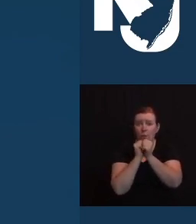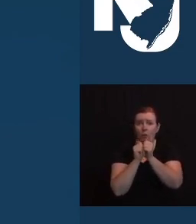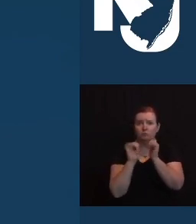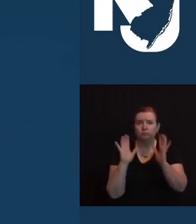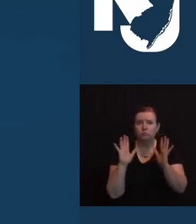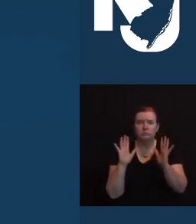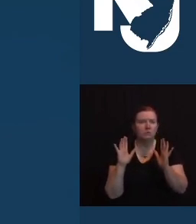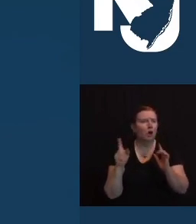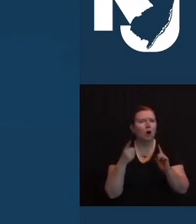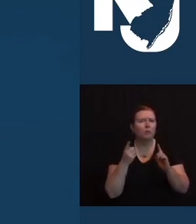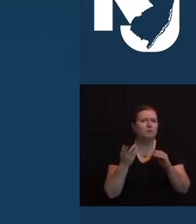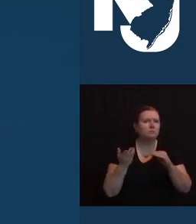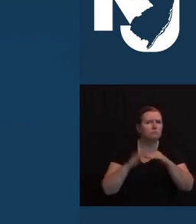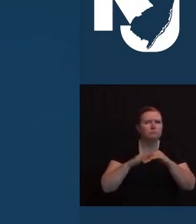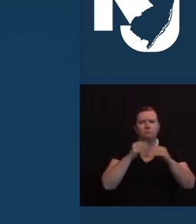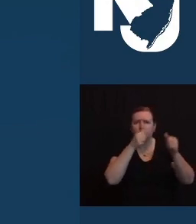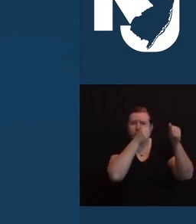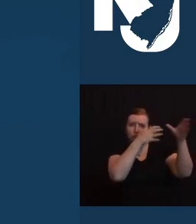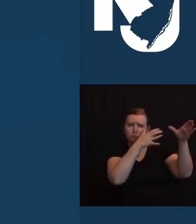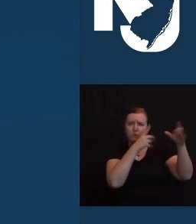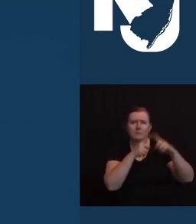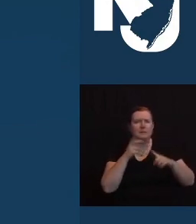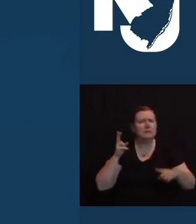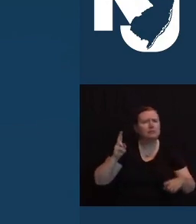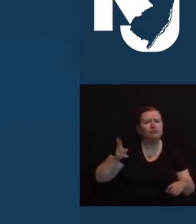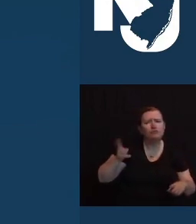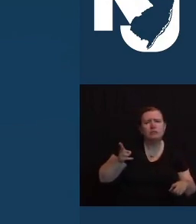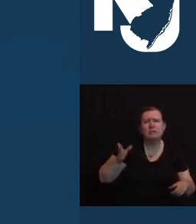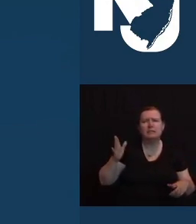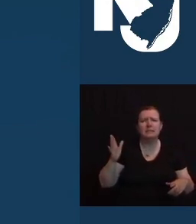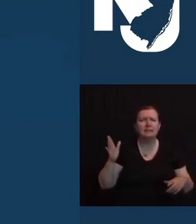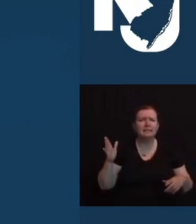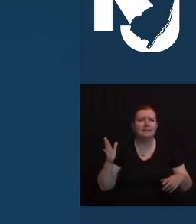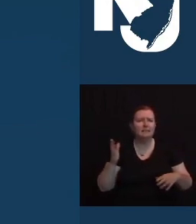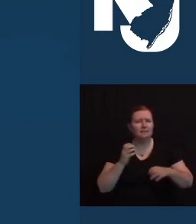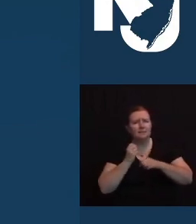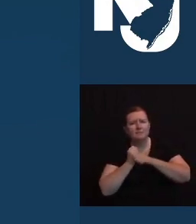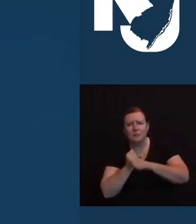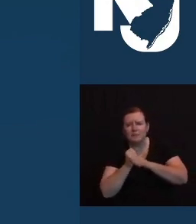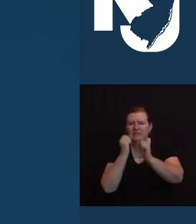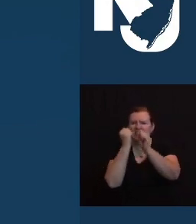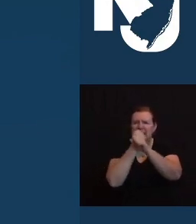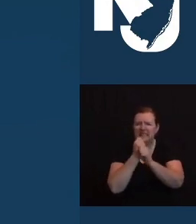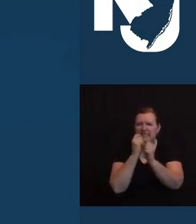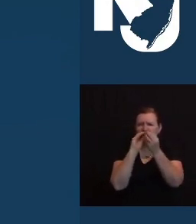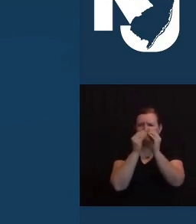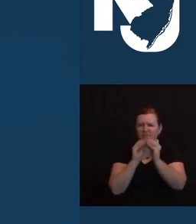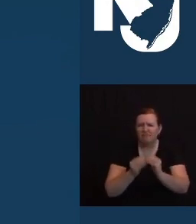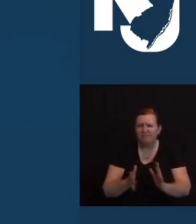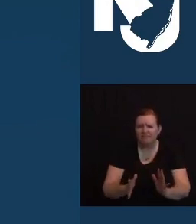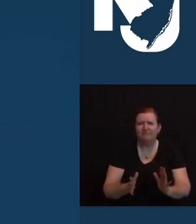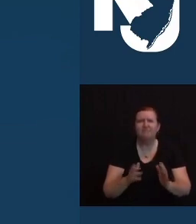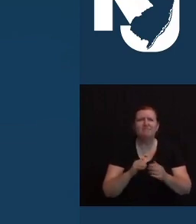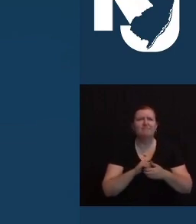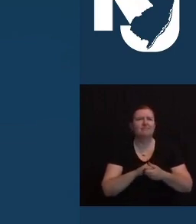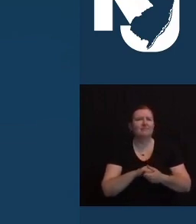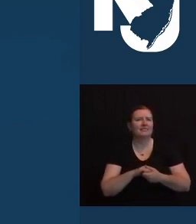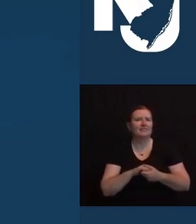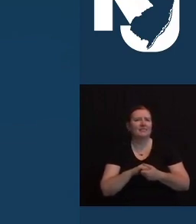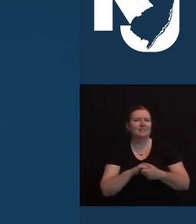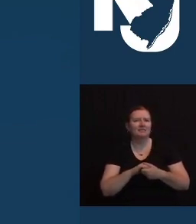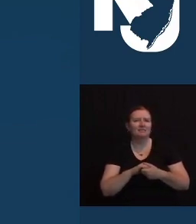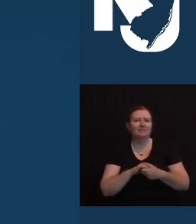knowledge of history and statistics. So in addition to his little brother Bryce, David leaves behind his sister-in-law